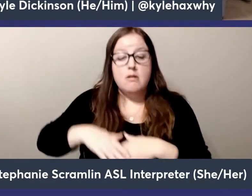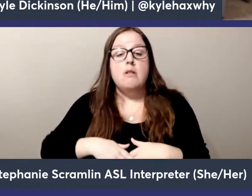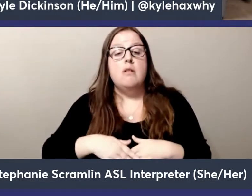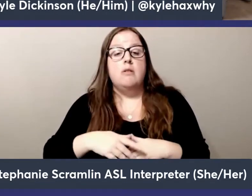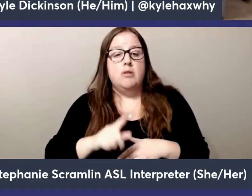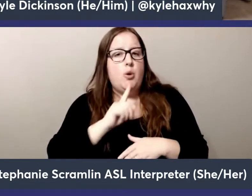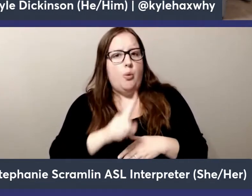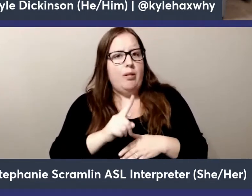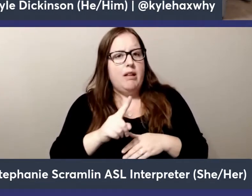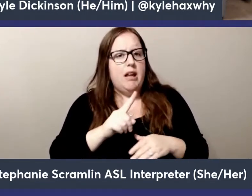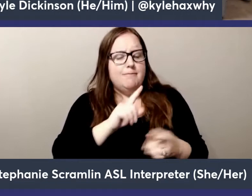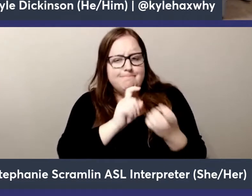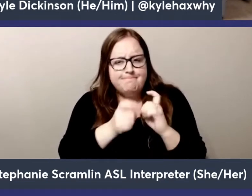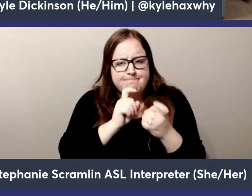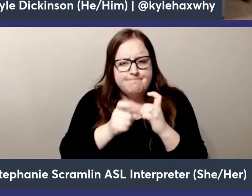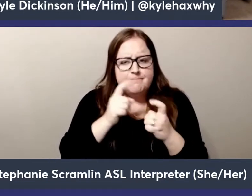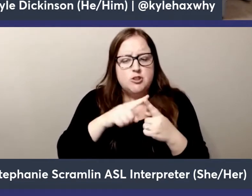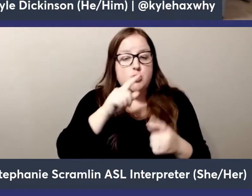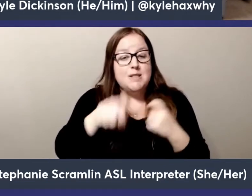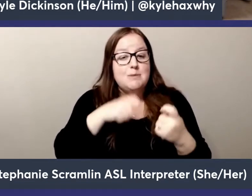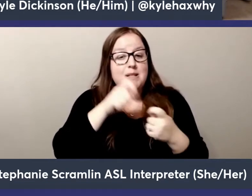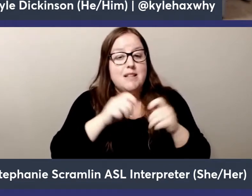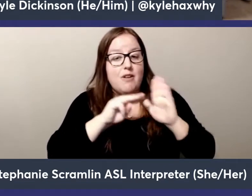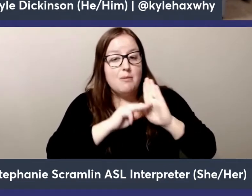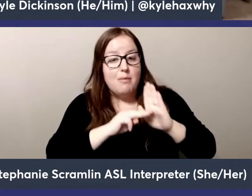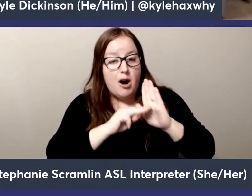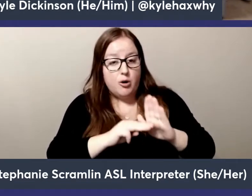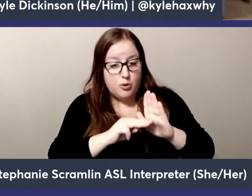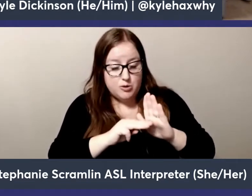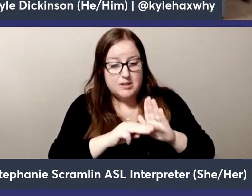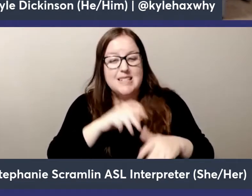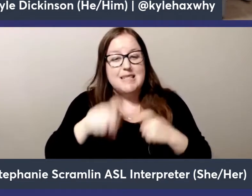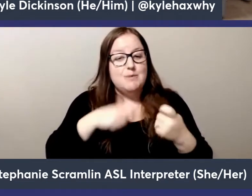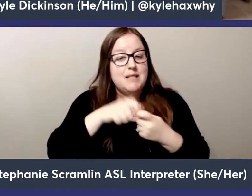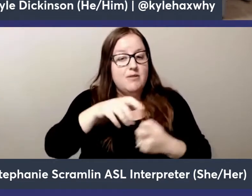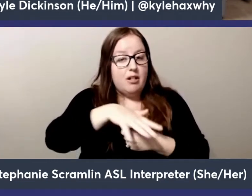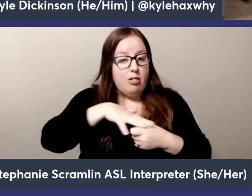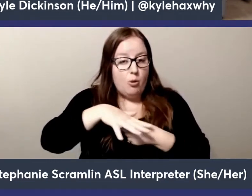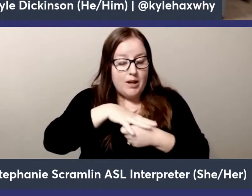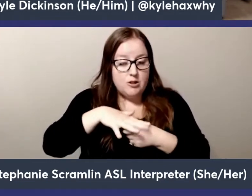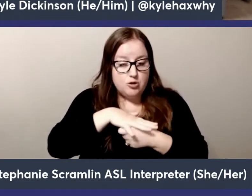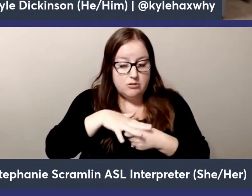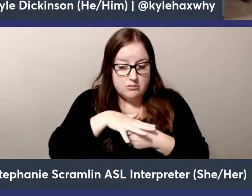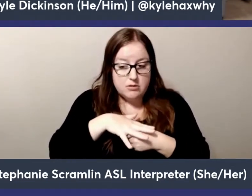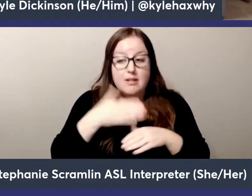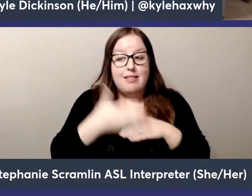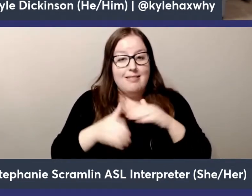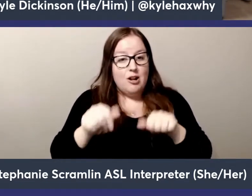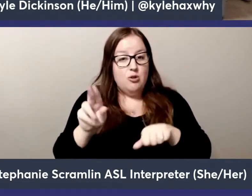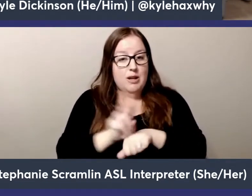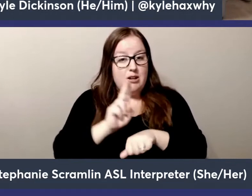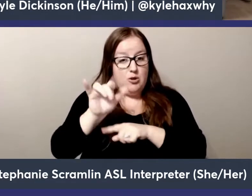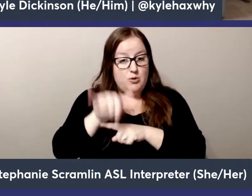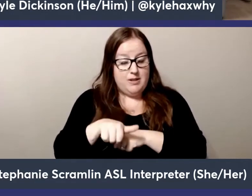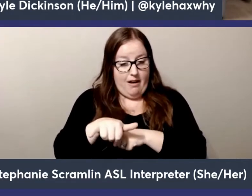which is very customized to specific models of vehicles in specific locations, and then use that